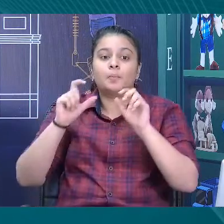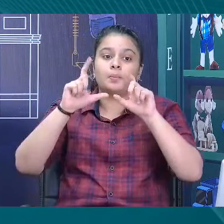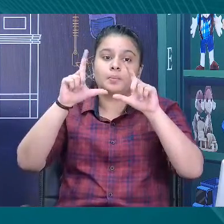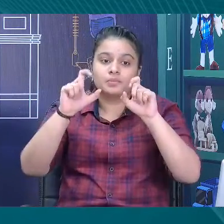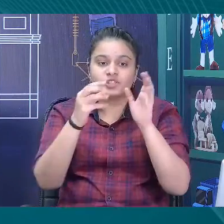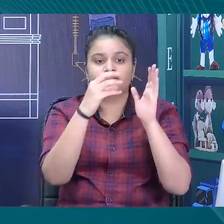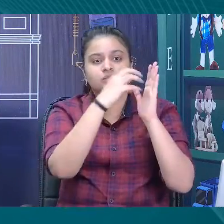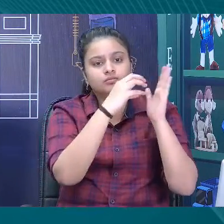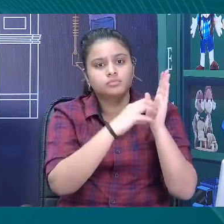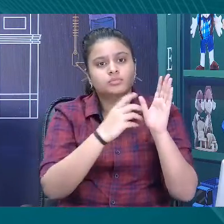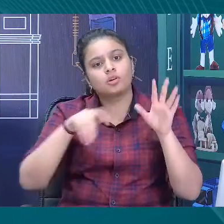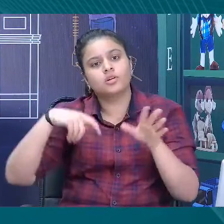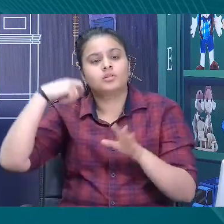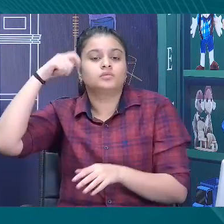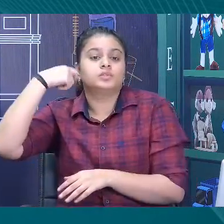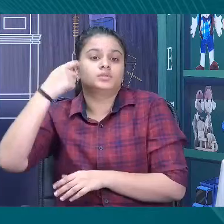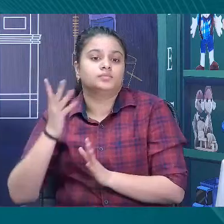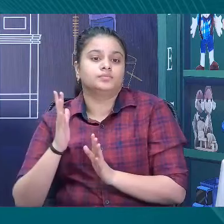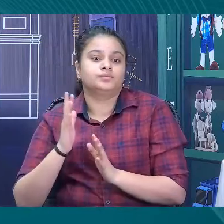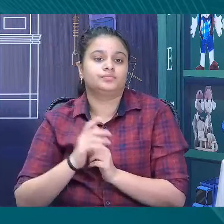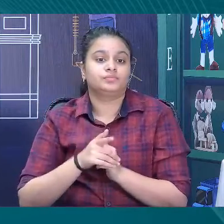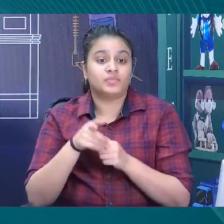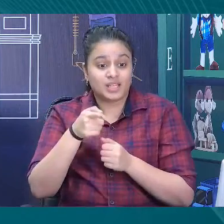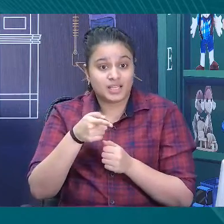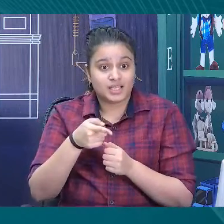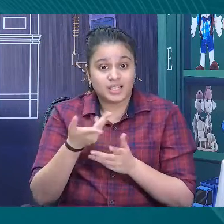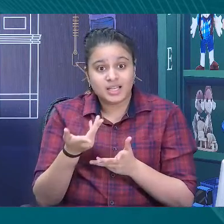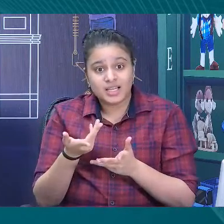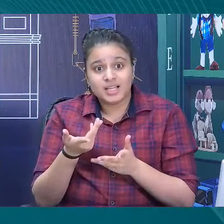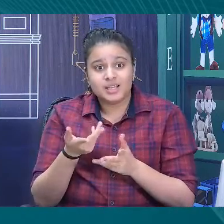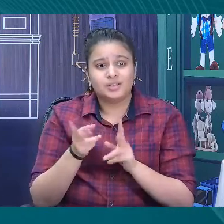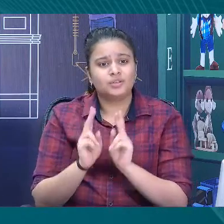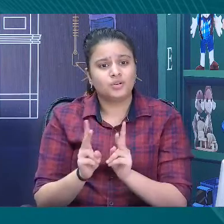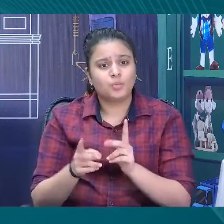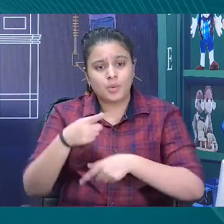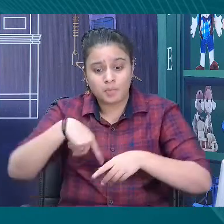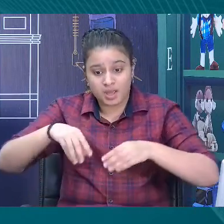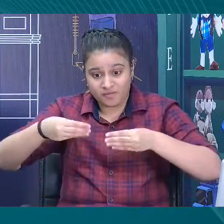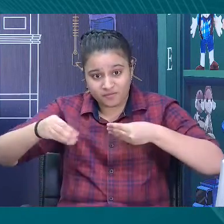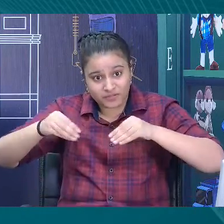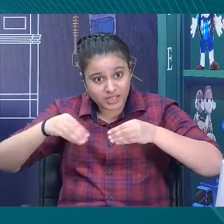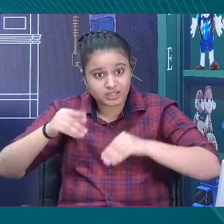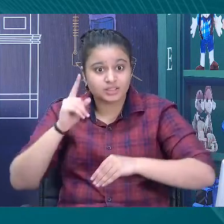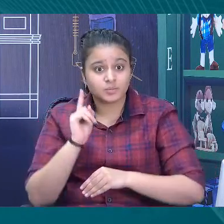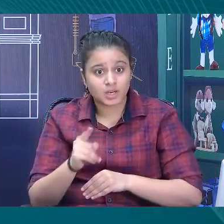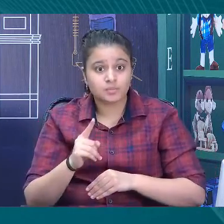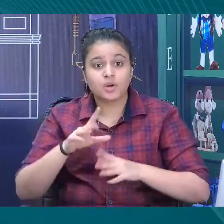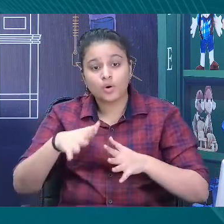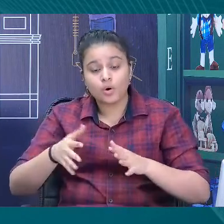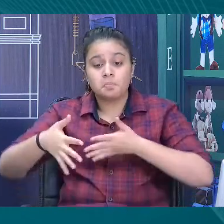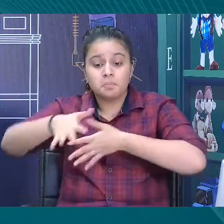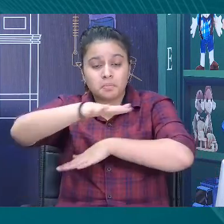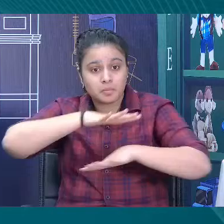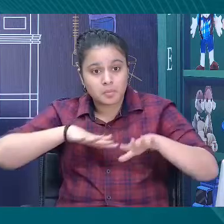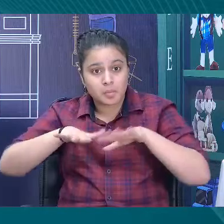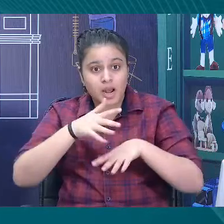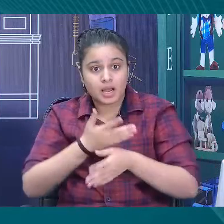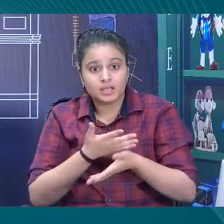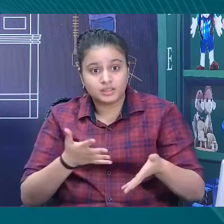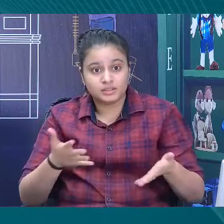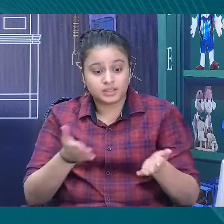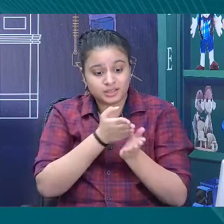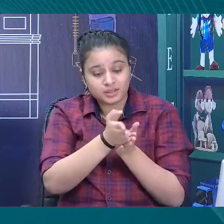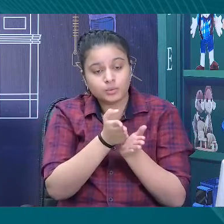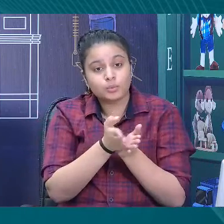So it's basically how we have to be very flexible, and we have to plan in all these three